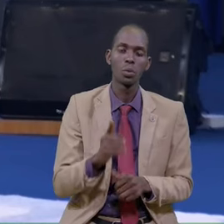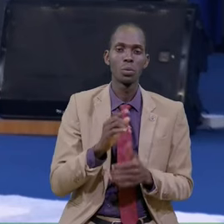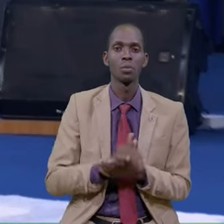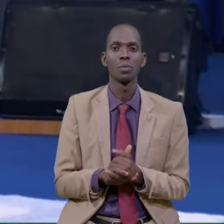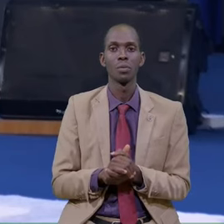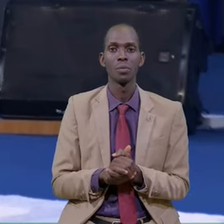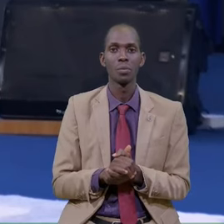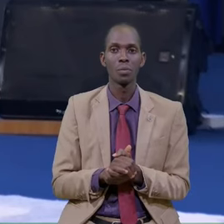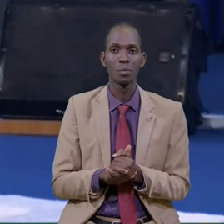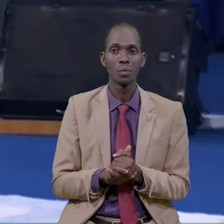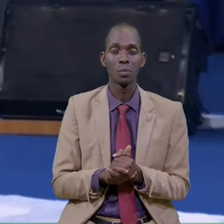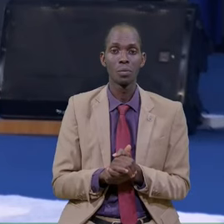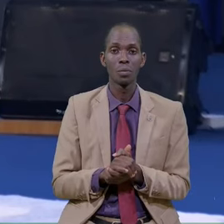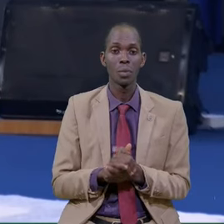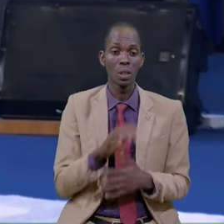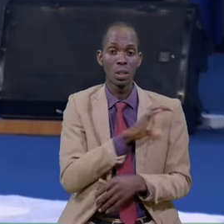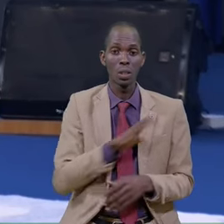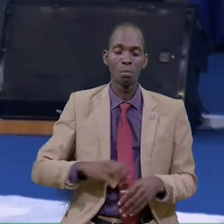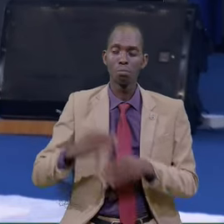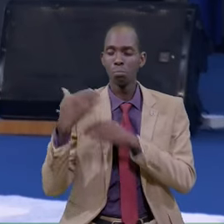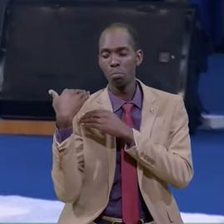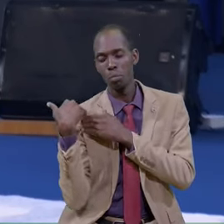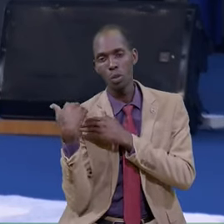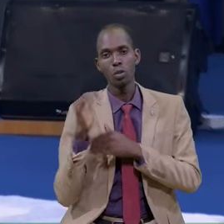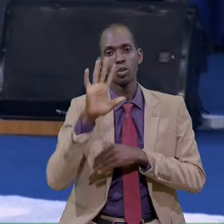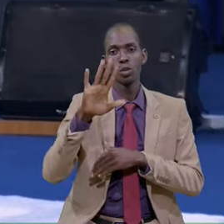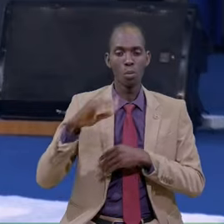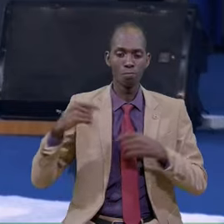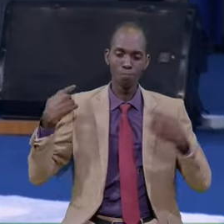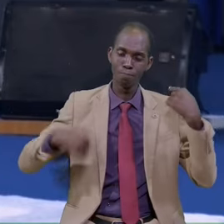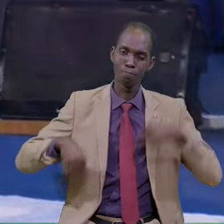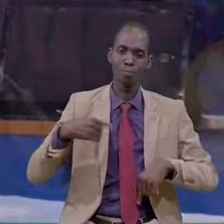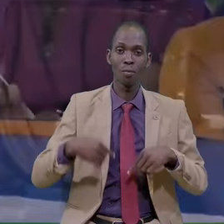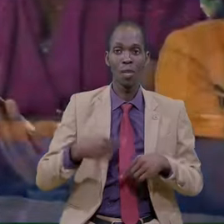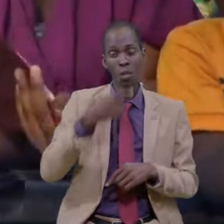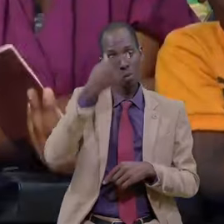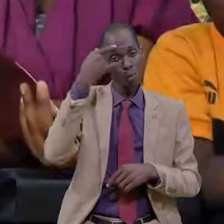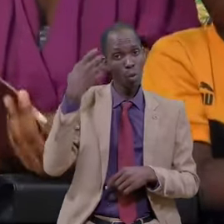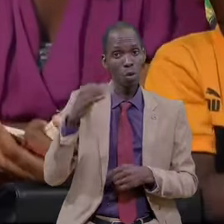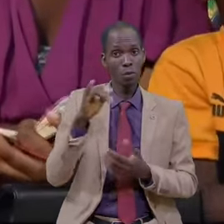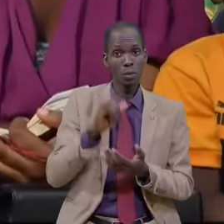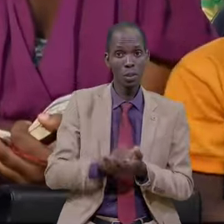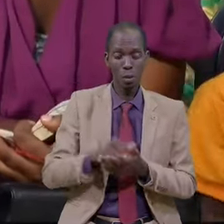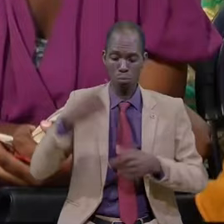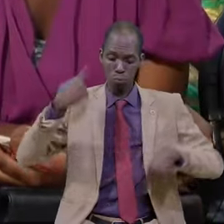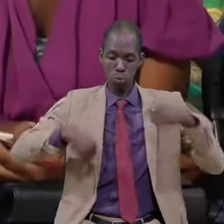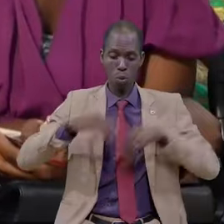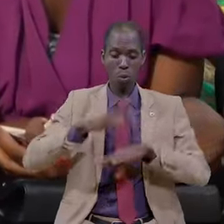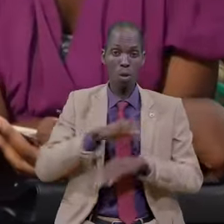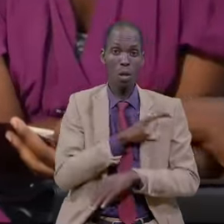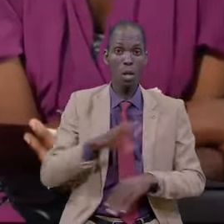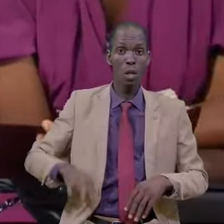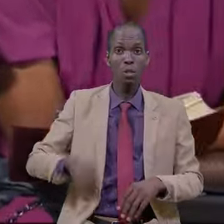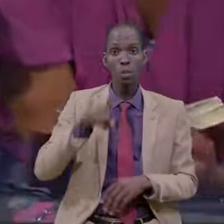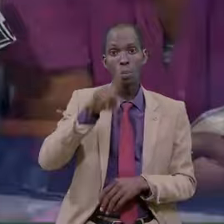sure he bore your stries and because of those stes on Christ you must